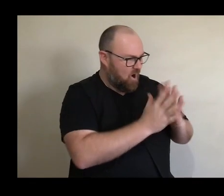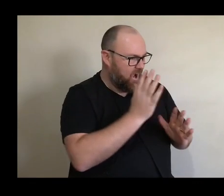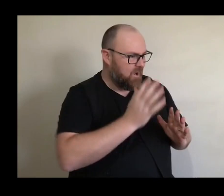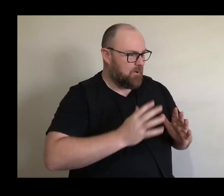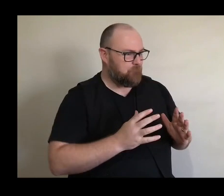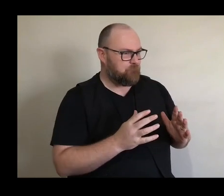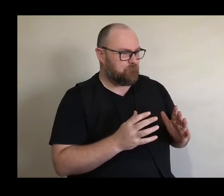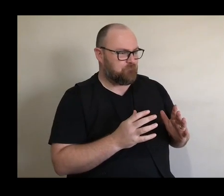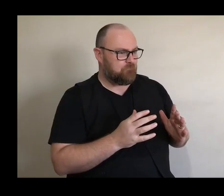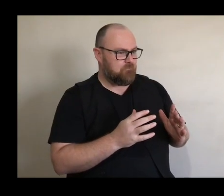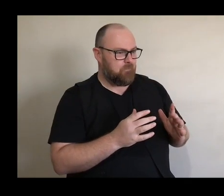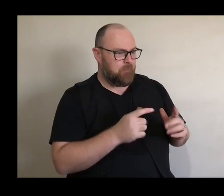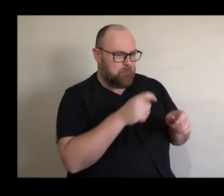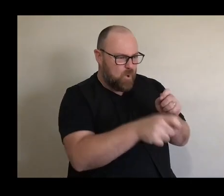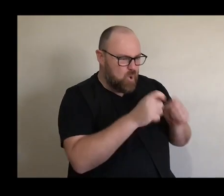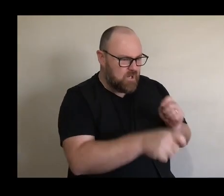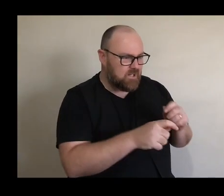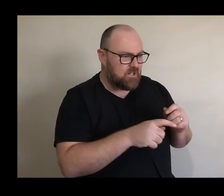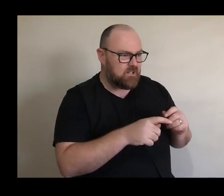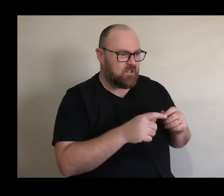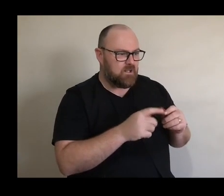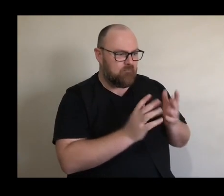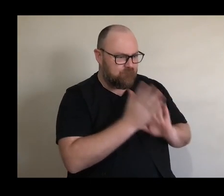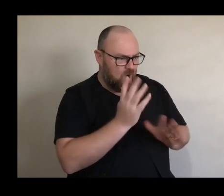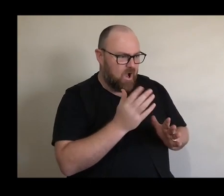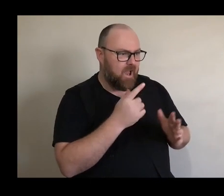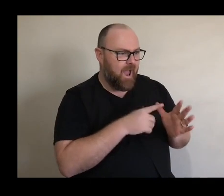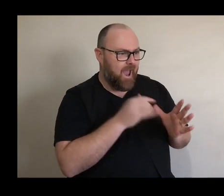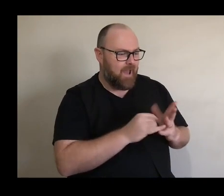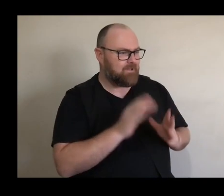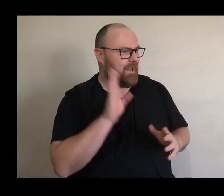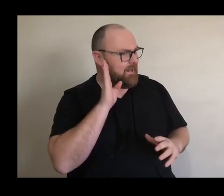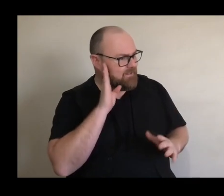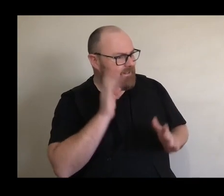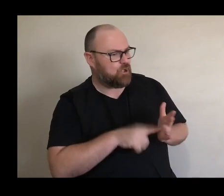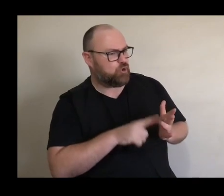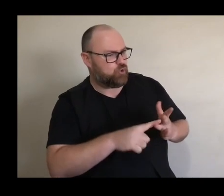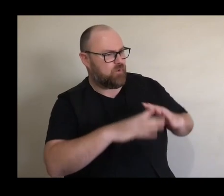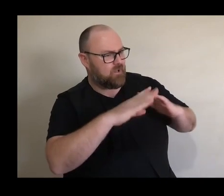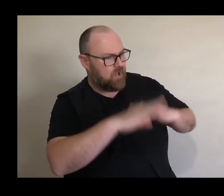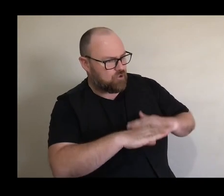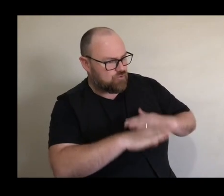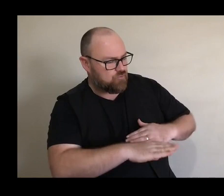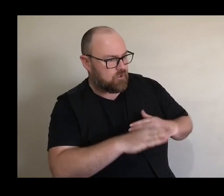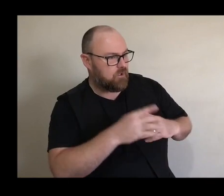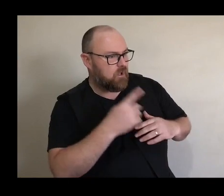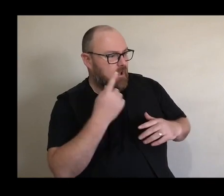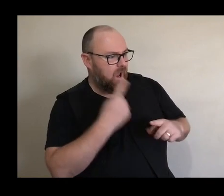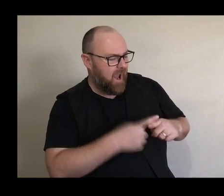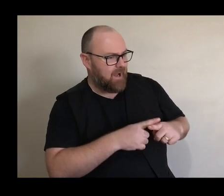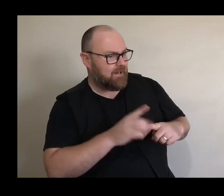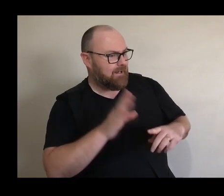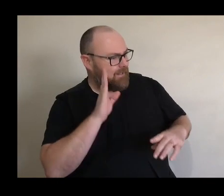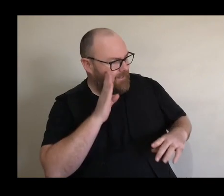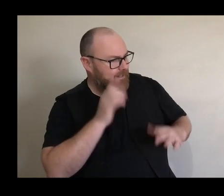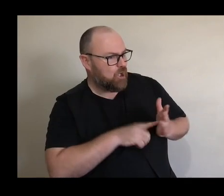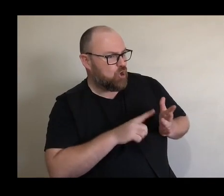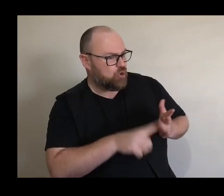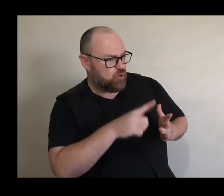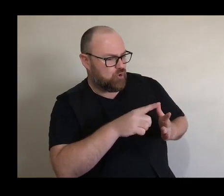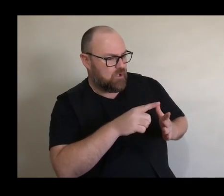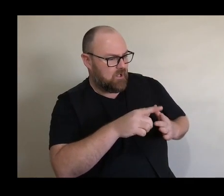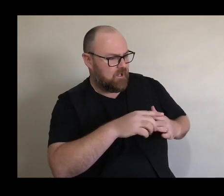in its application as listening to country, listening to the land and learning from